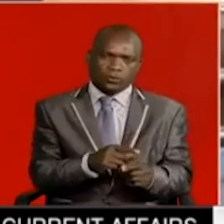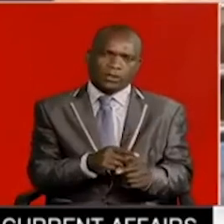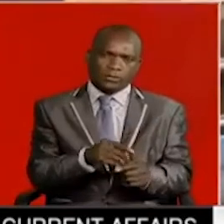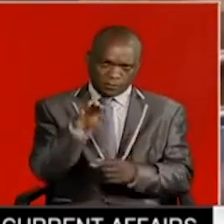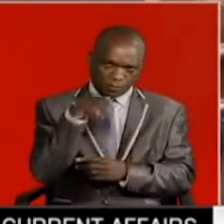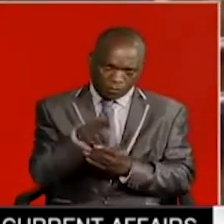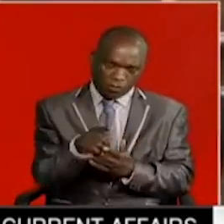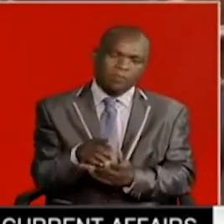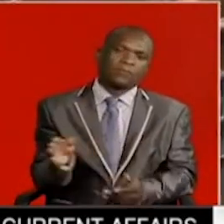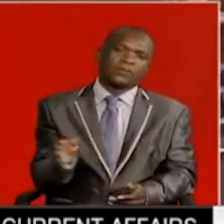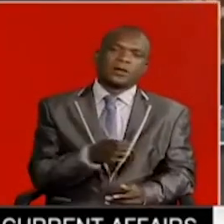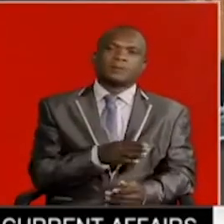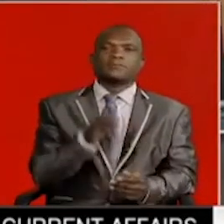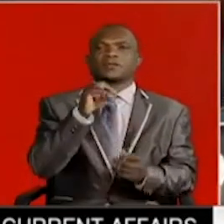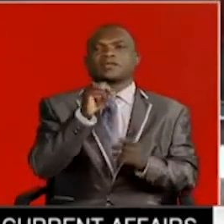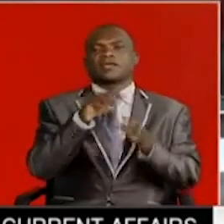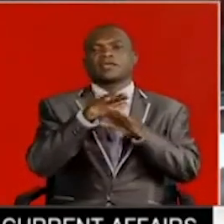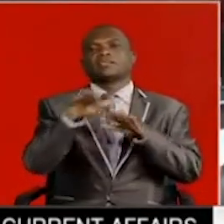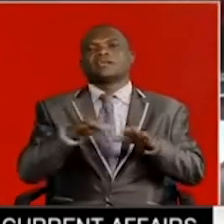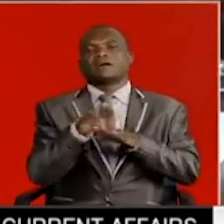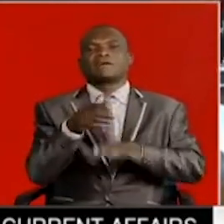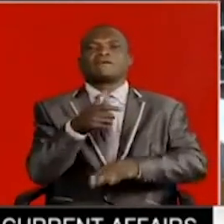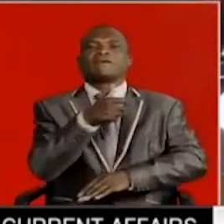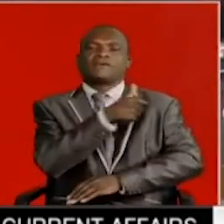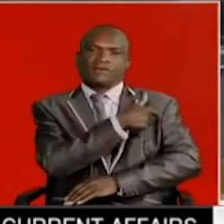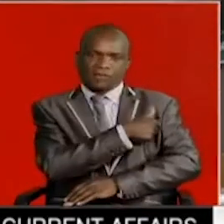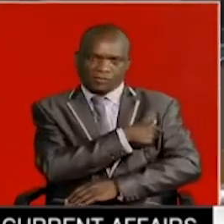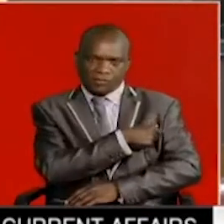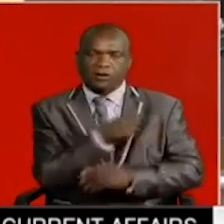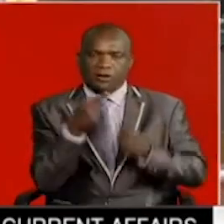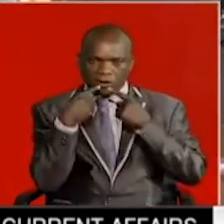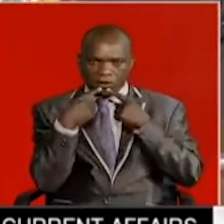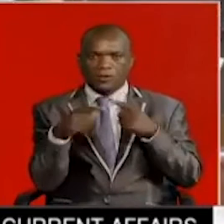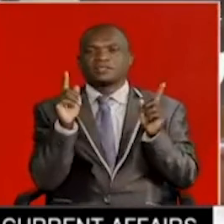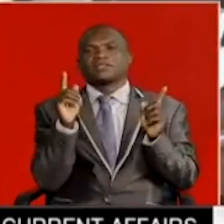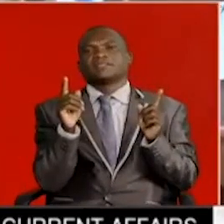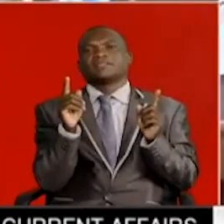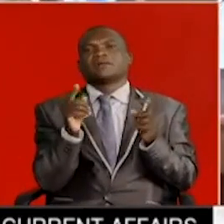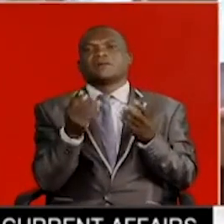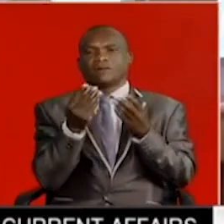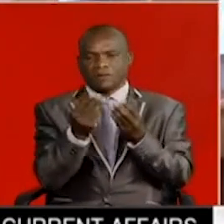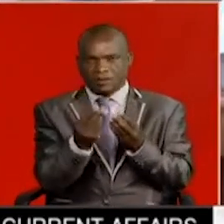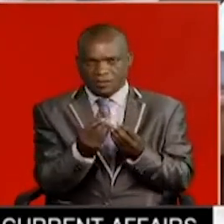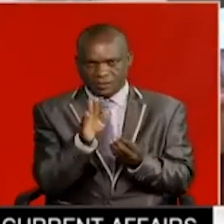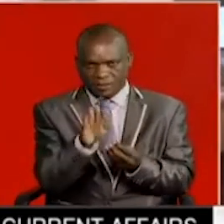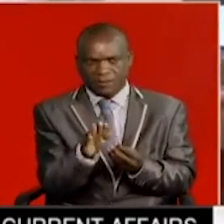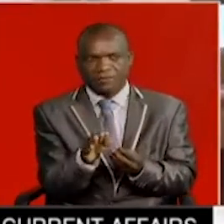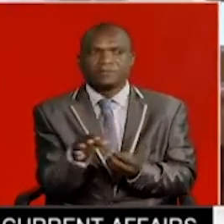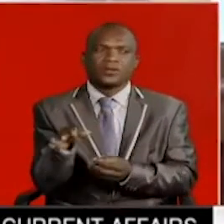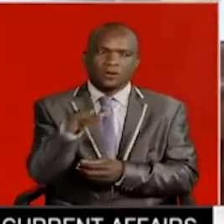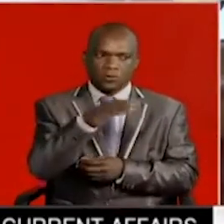National vaccination launch to be conducted virtually to rally all stakeholders